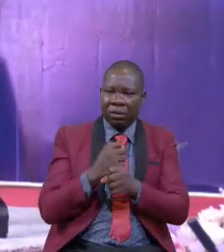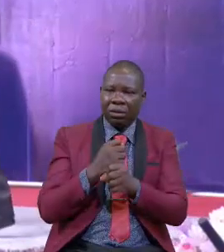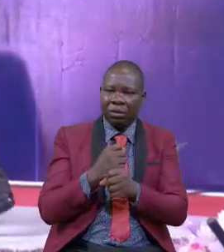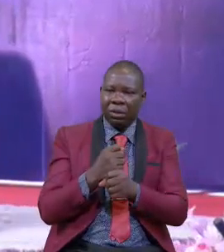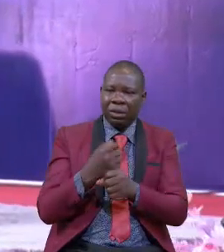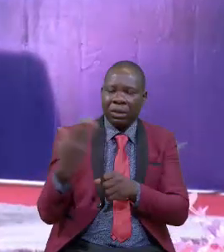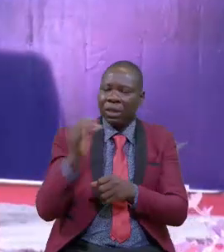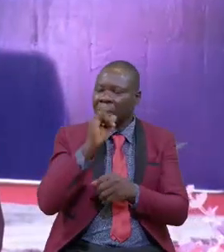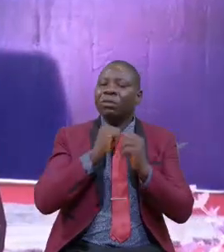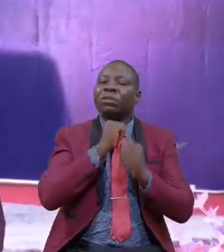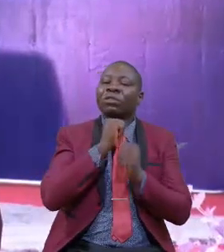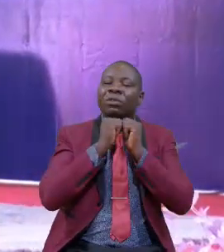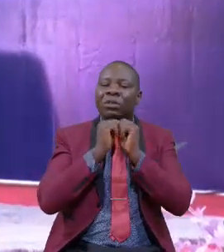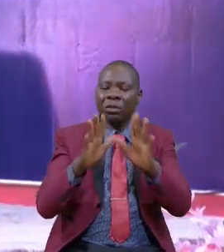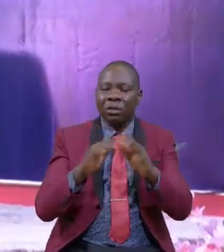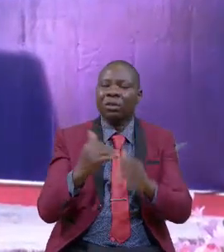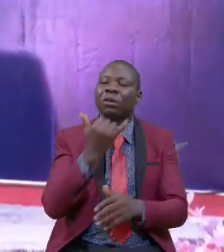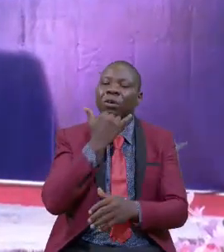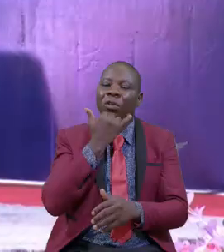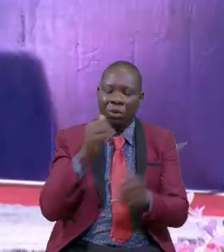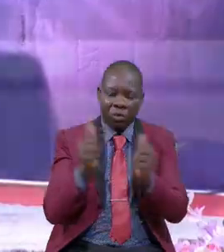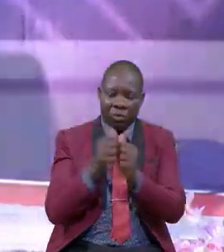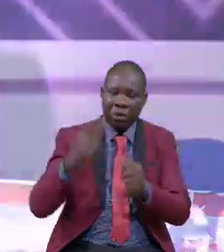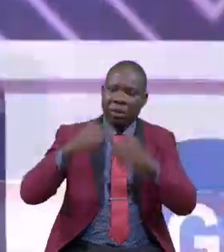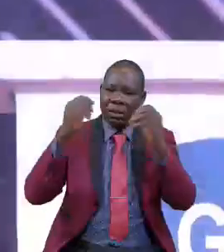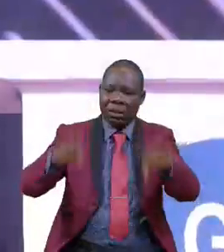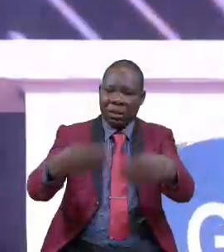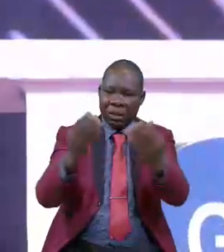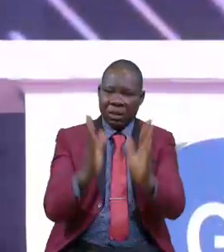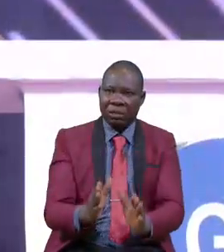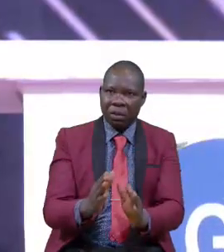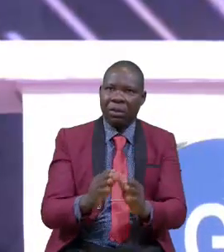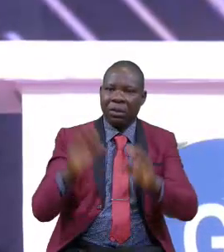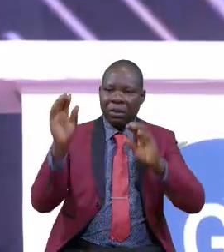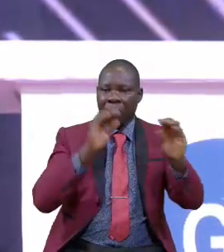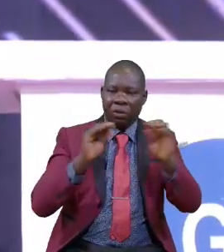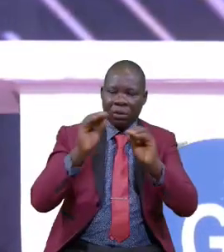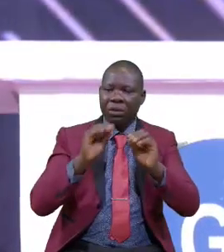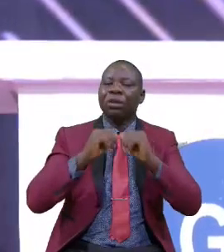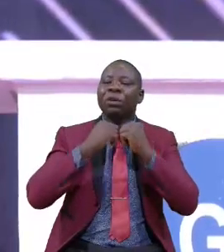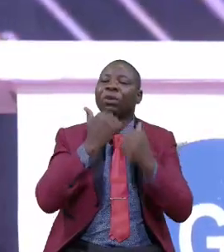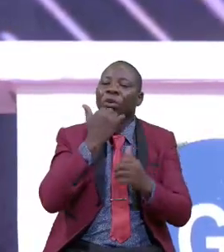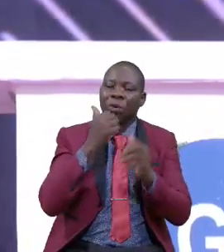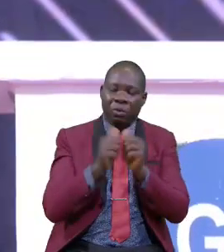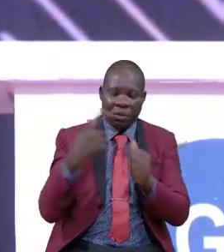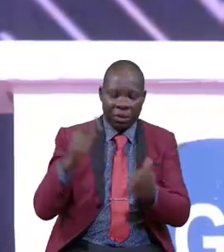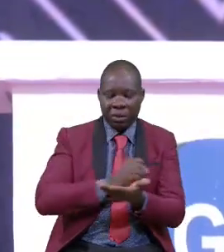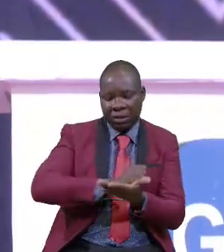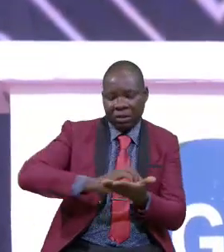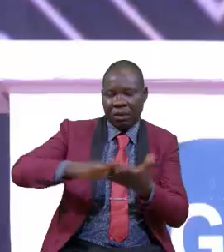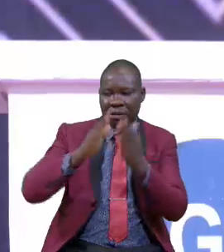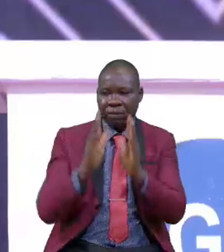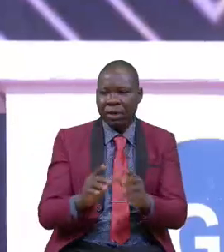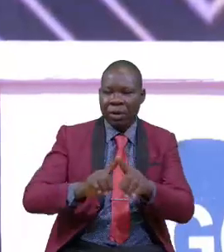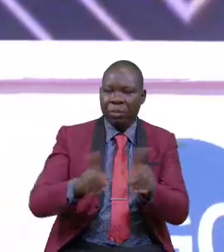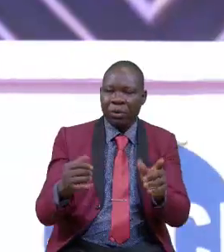nothing wrong with the Savior. There's nothing wrong with the sanctifier. But it's for us to come and